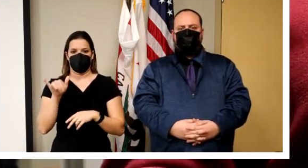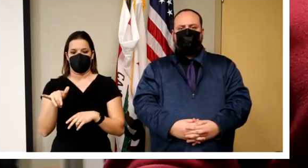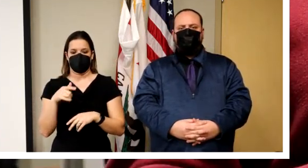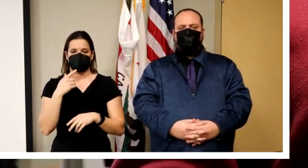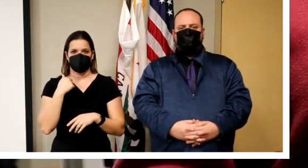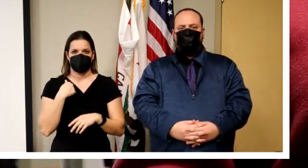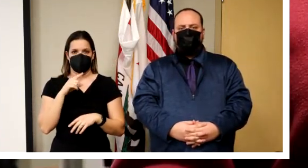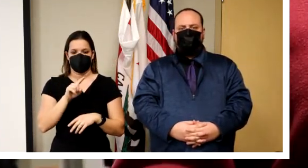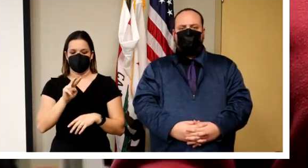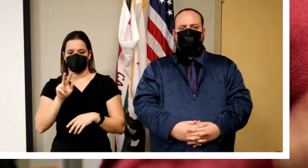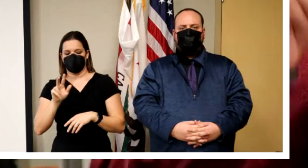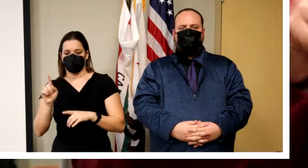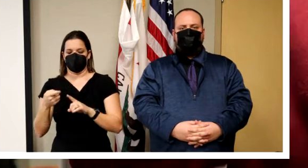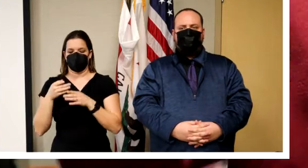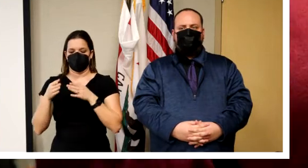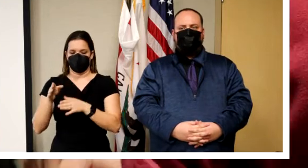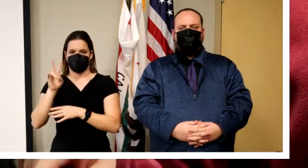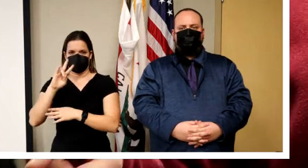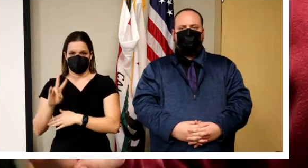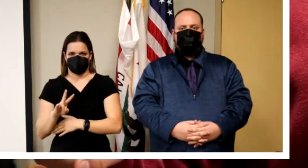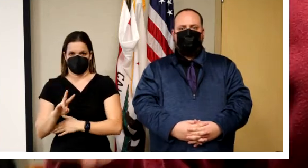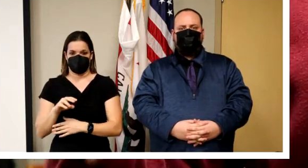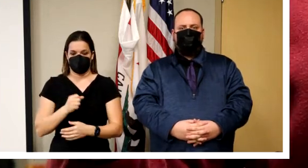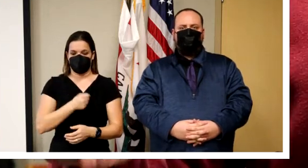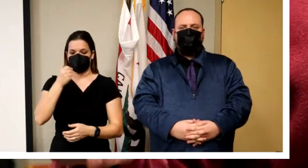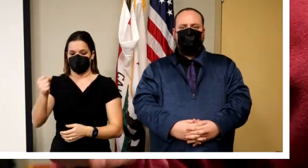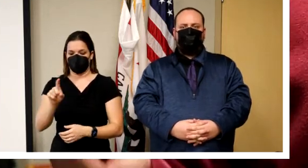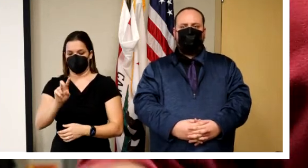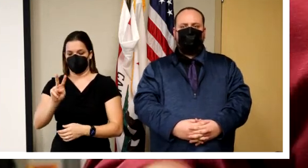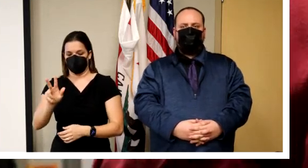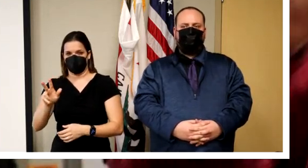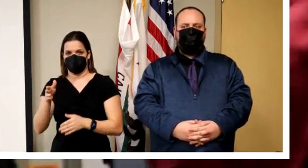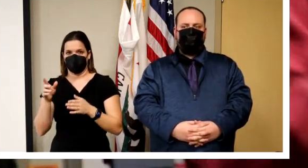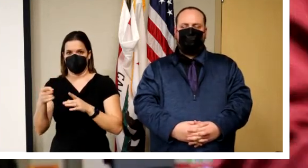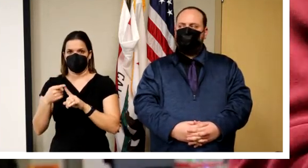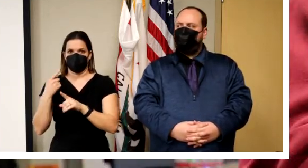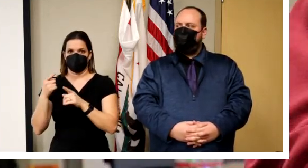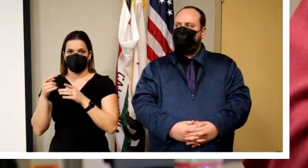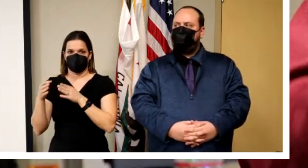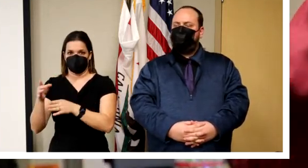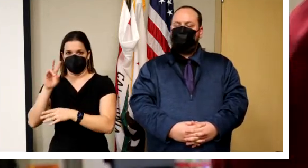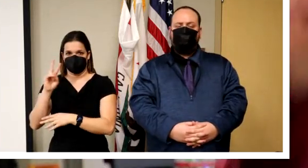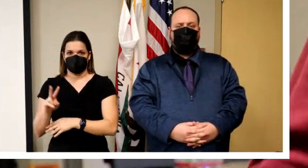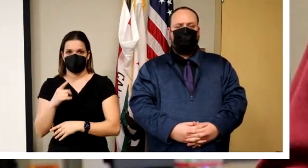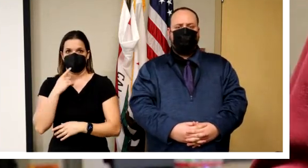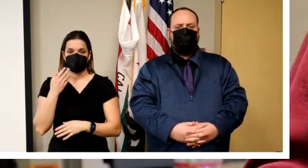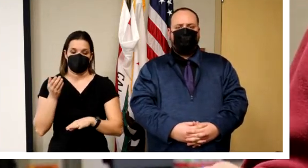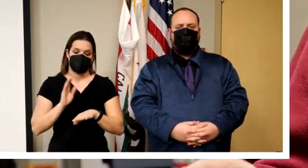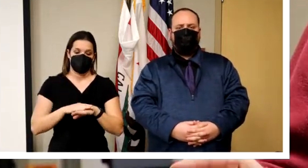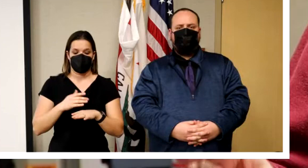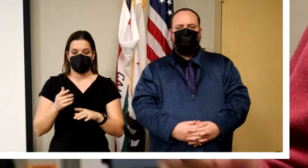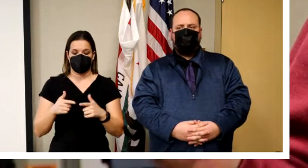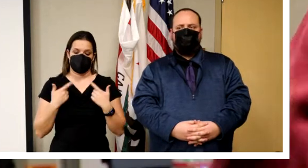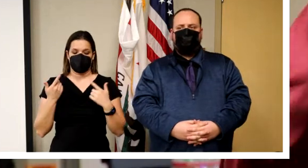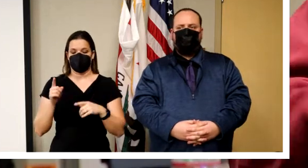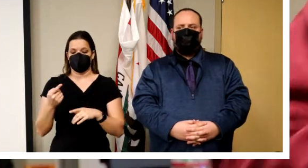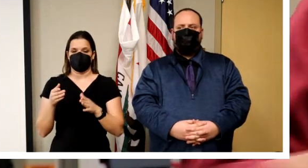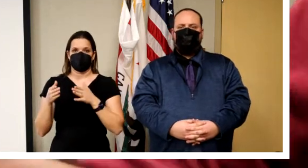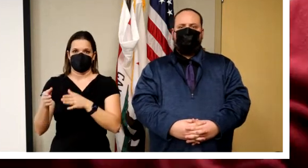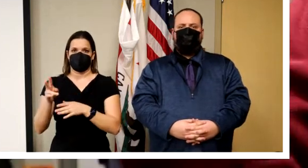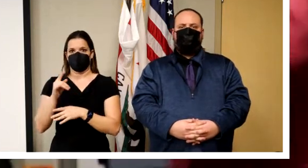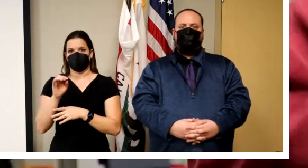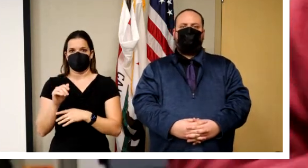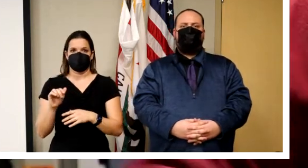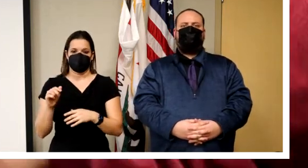at 123 First Street Visalia, they'll put me at 123 First Street Visalia. If they just say I live on First Street Visalia, they